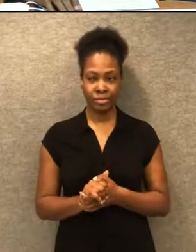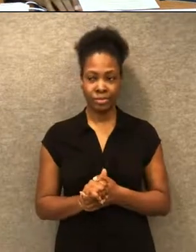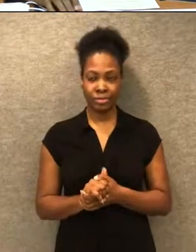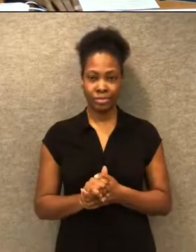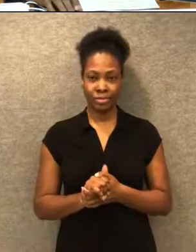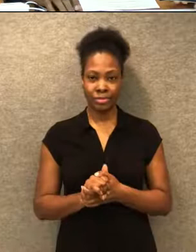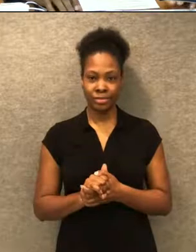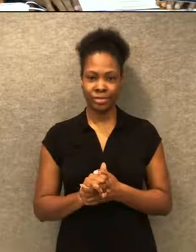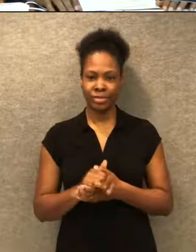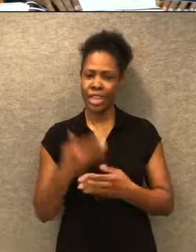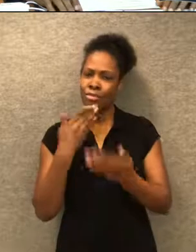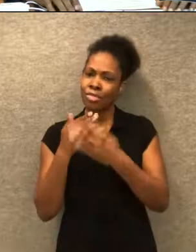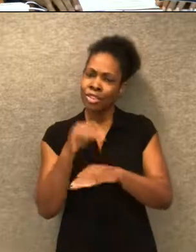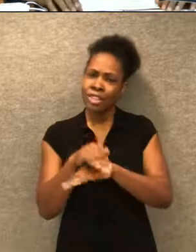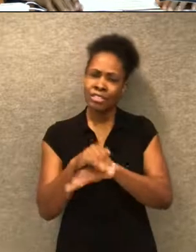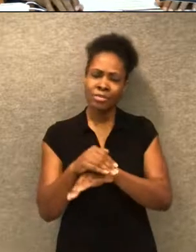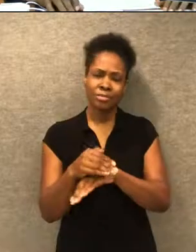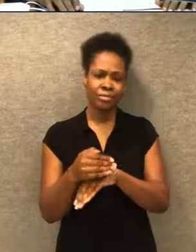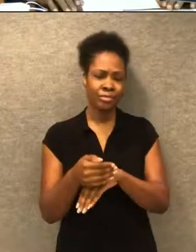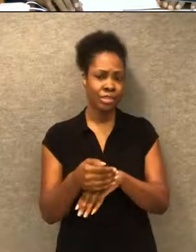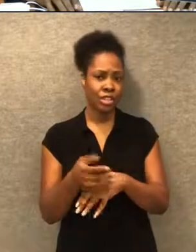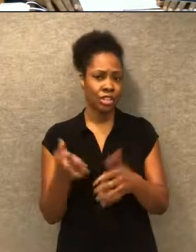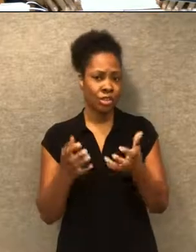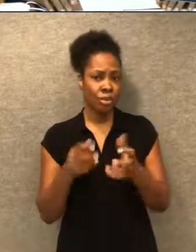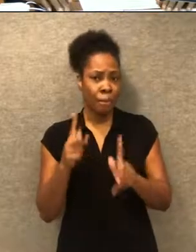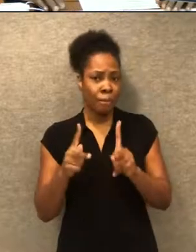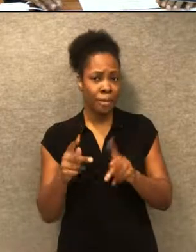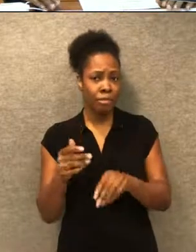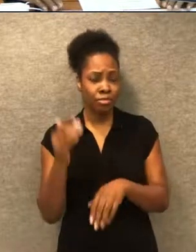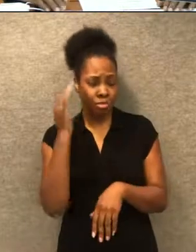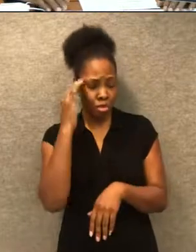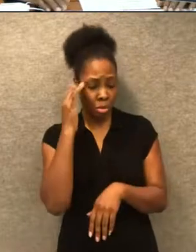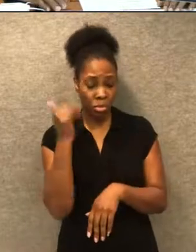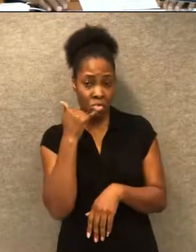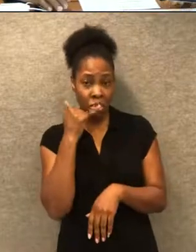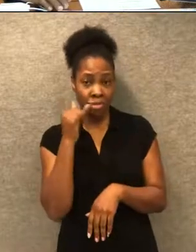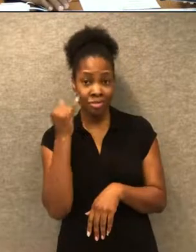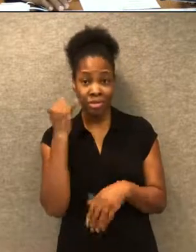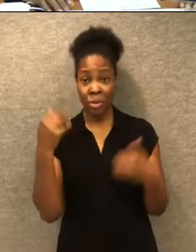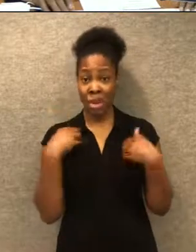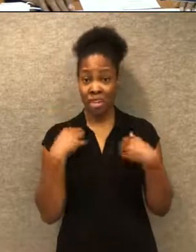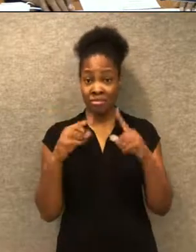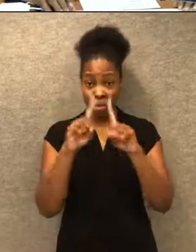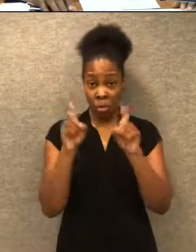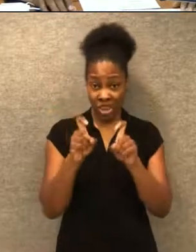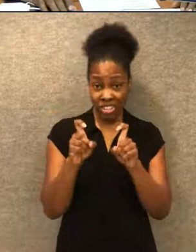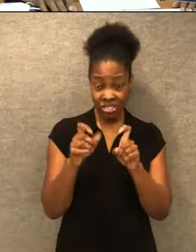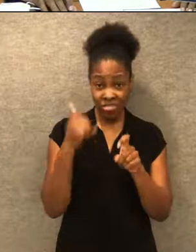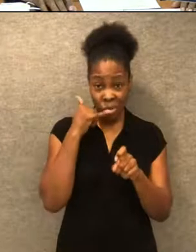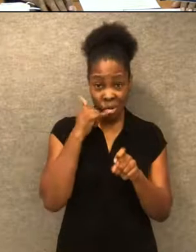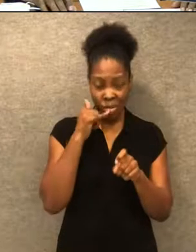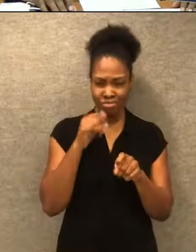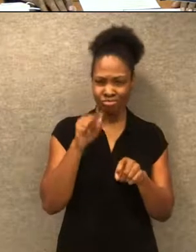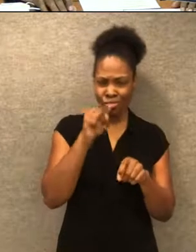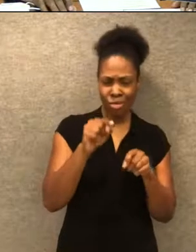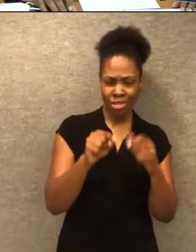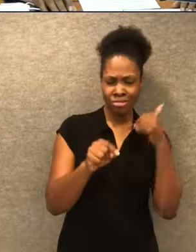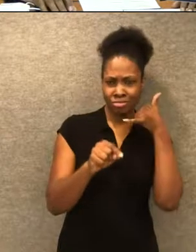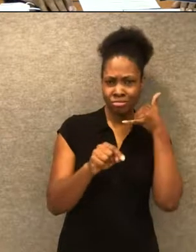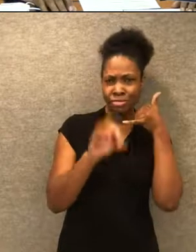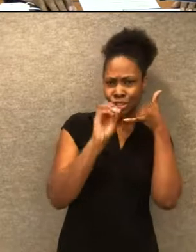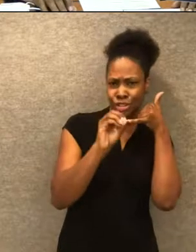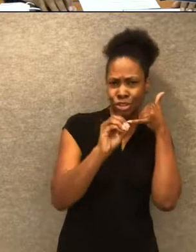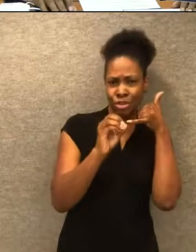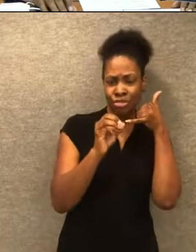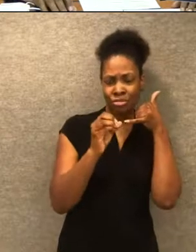Yep. Good evening. I just want to remind folks who are on the call so far, if you have a question, simply press zero, and